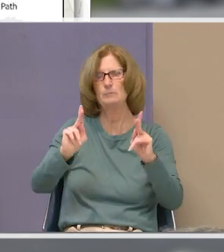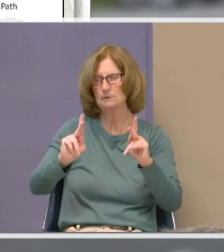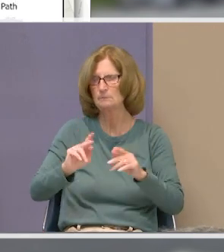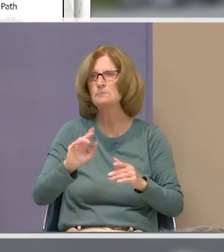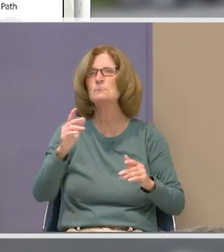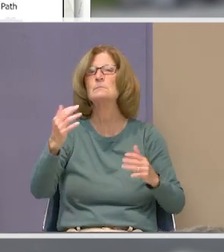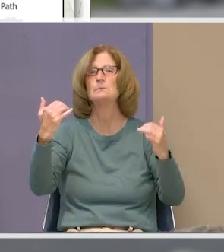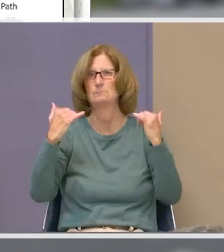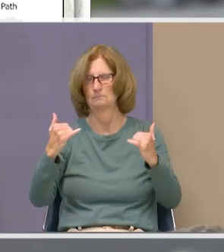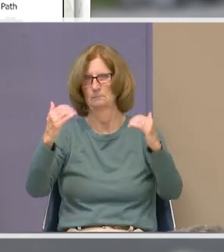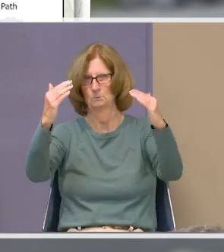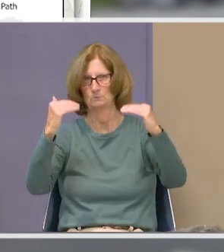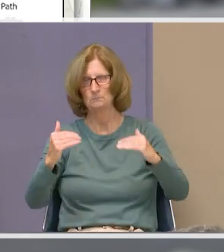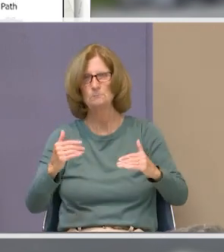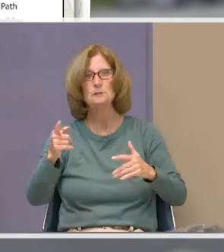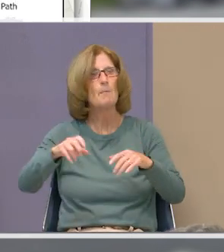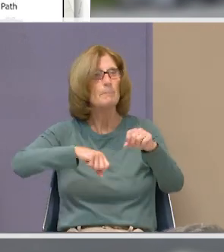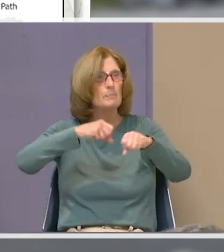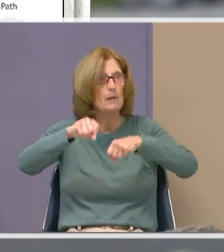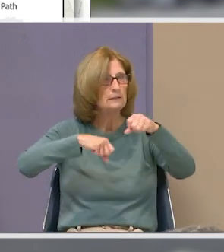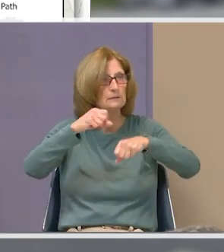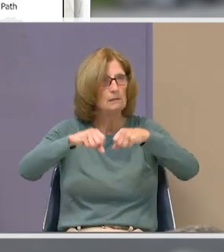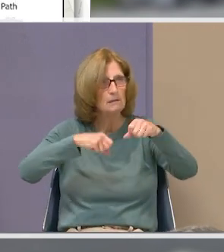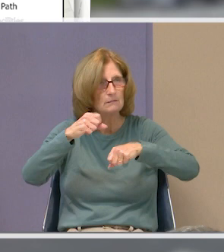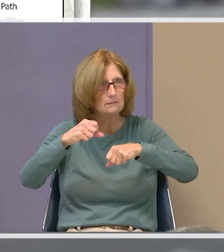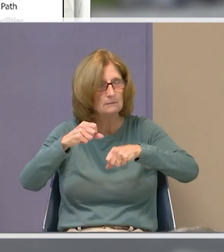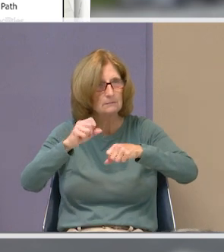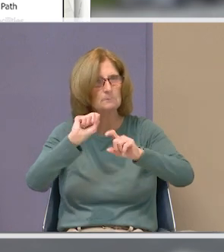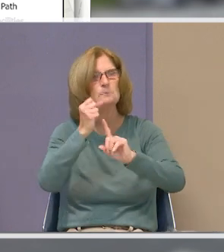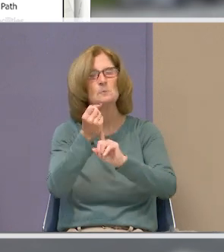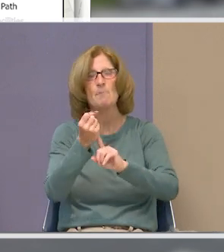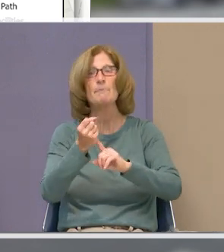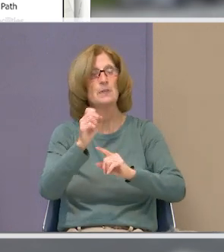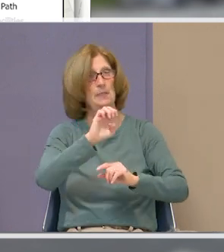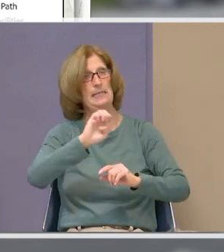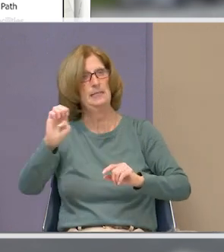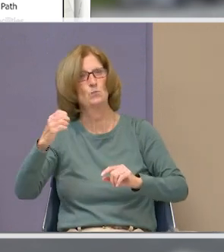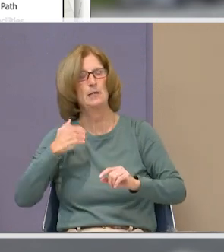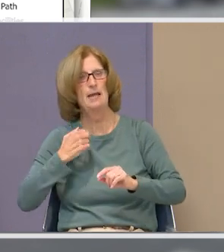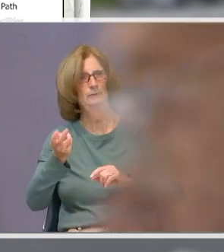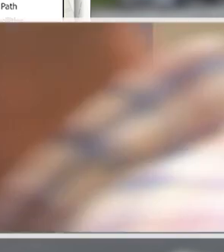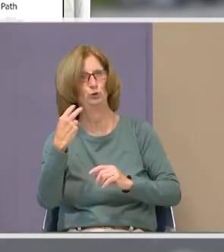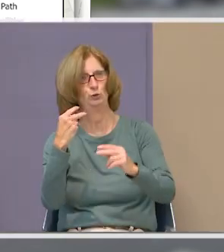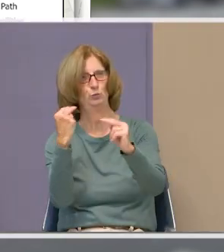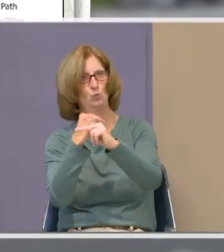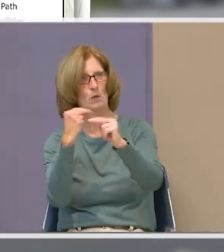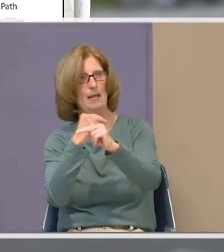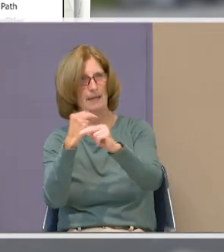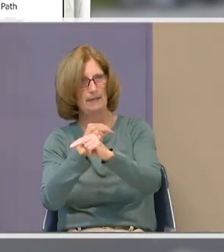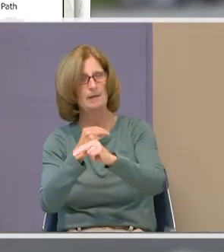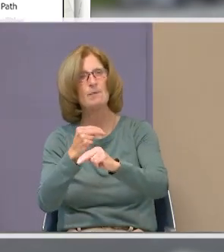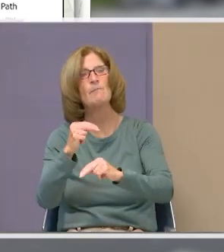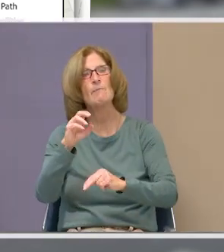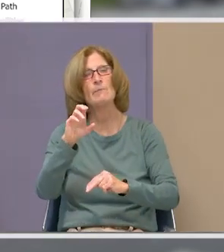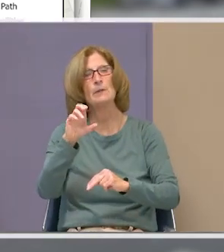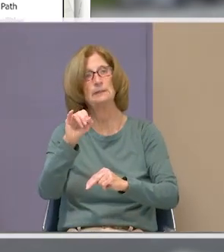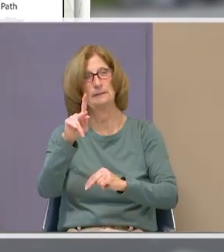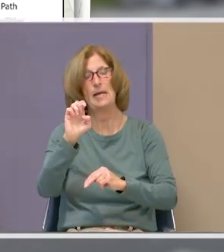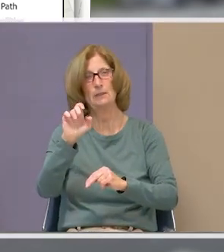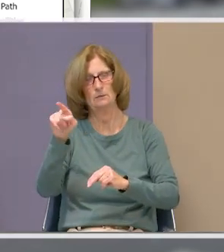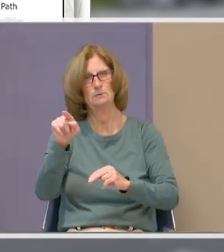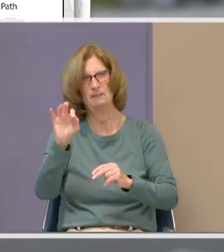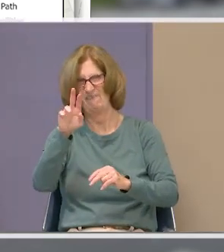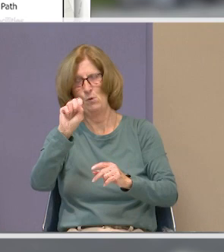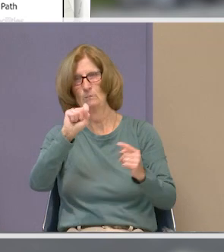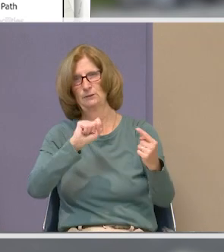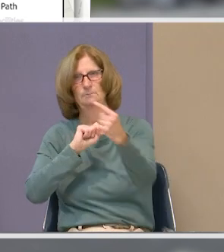Next, I'd like to talk about bicycle facilities. So eastbound, we have the new two-way cycle track along Forbes.